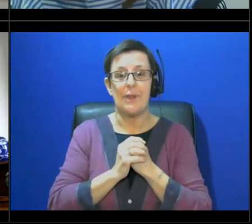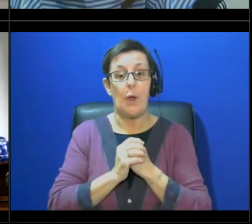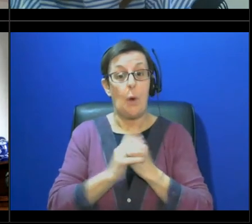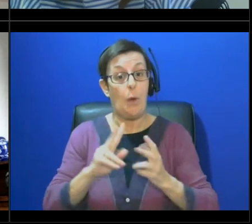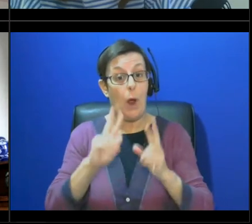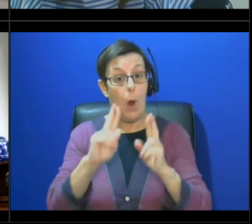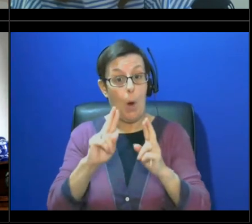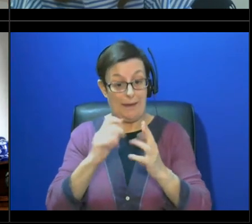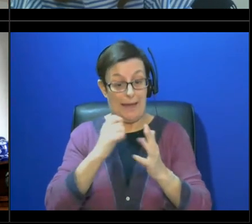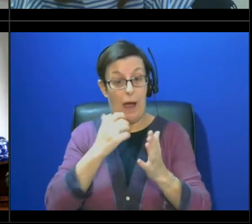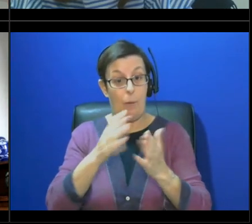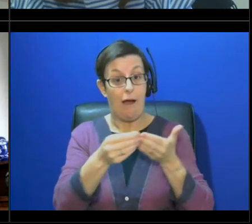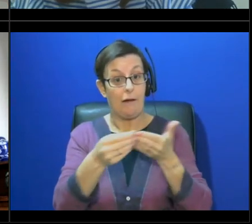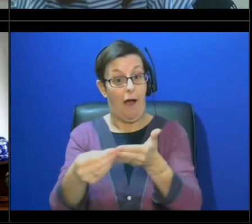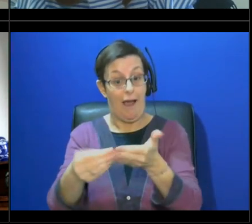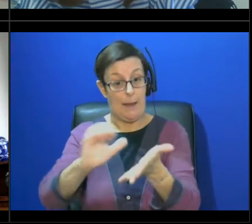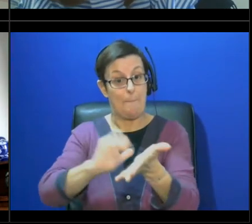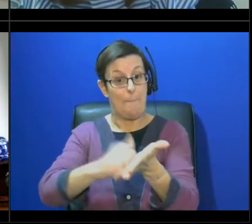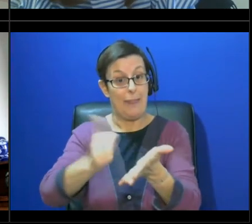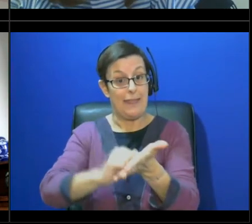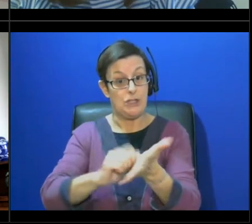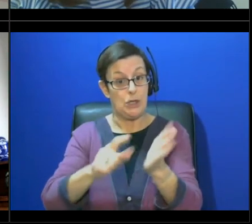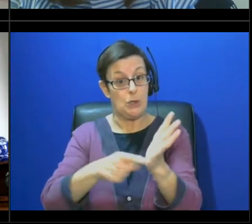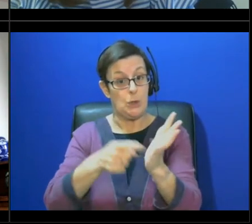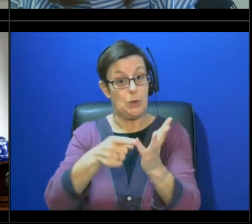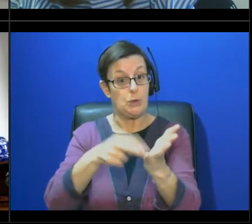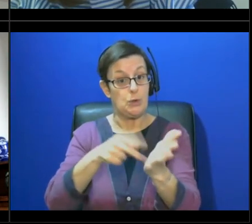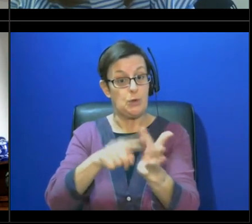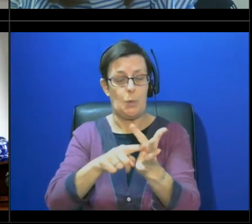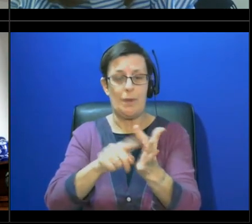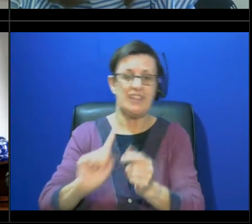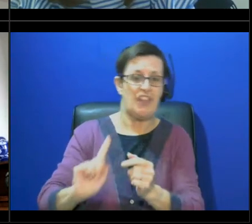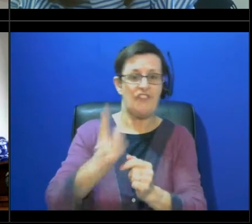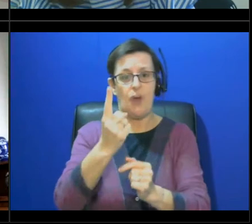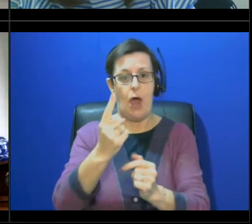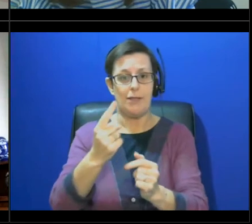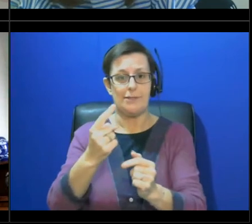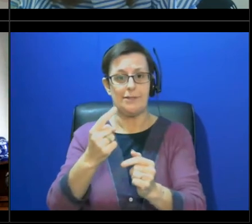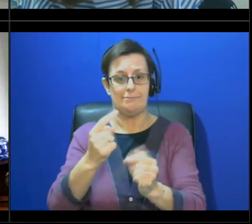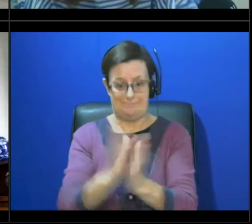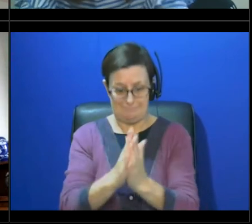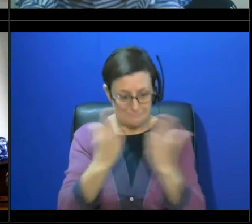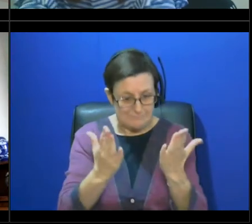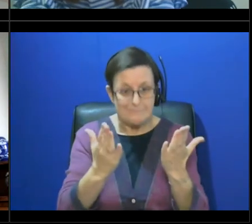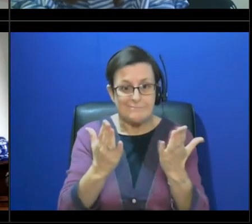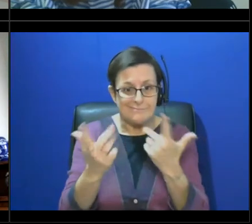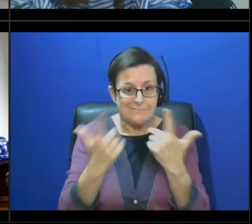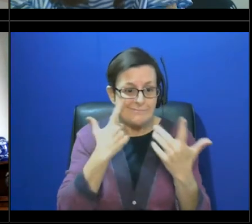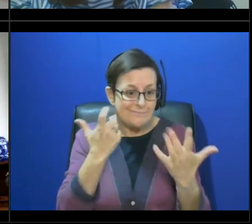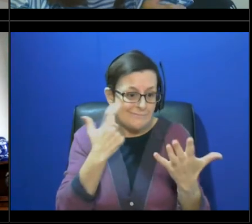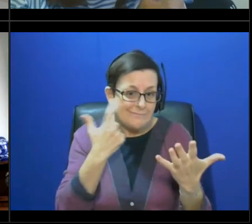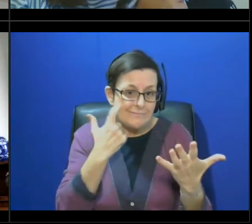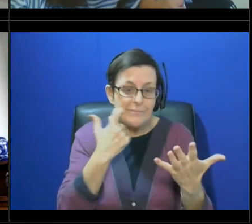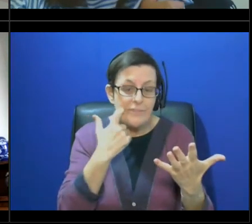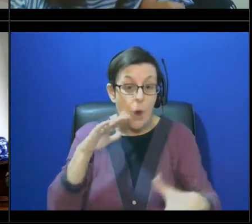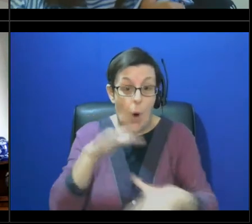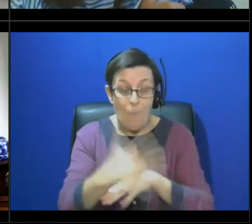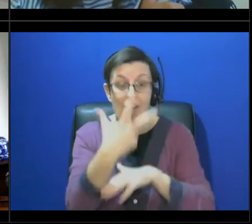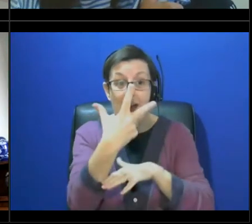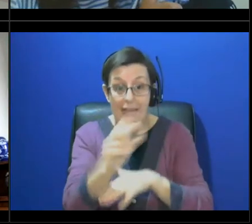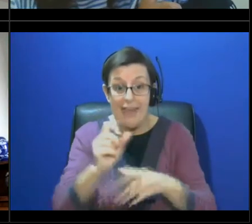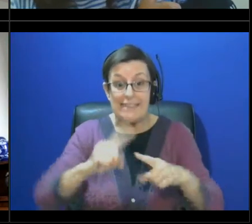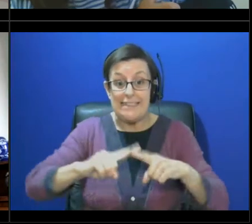in June is that place to go to find, you know, as there's over 80 instruments there,